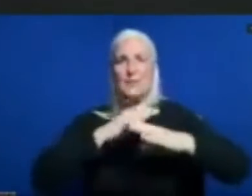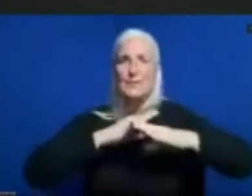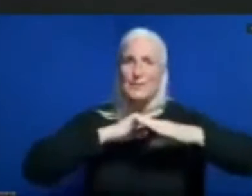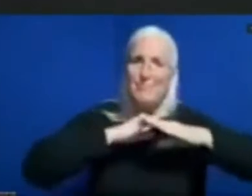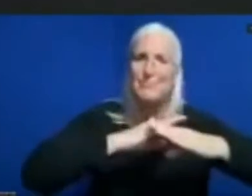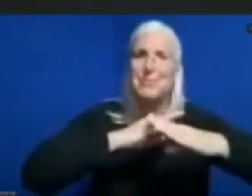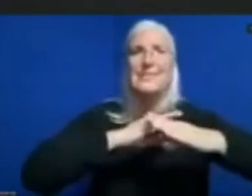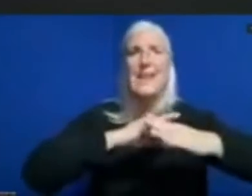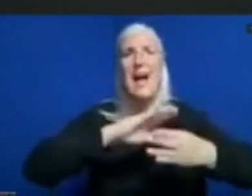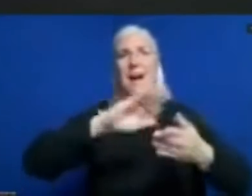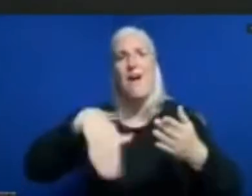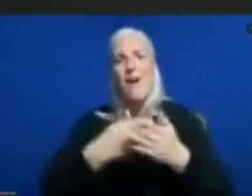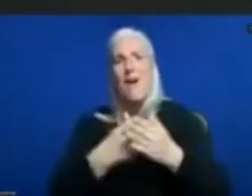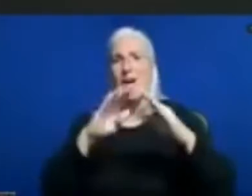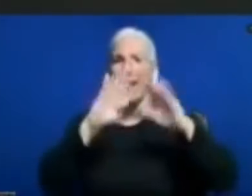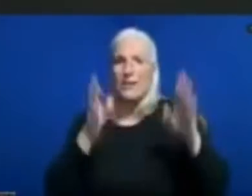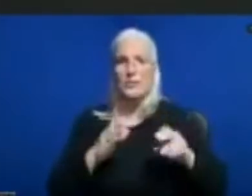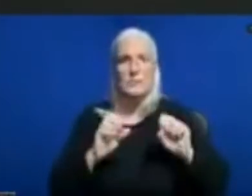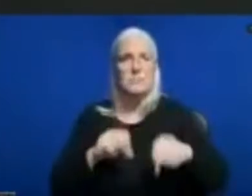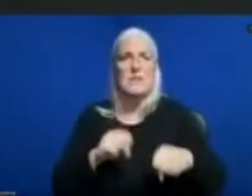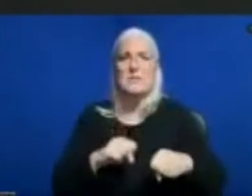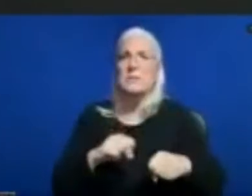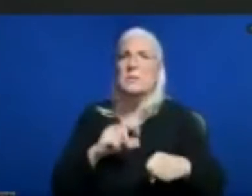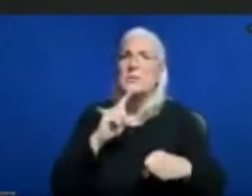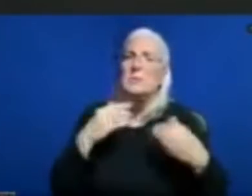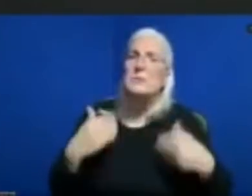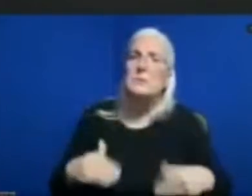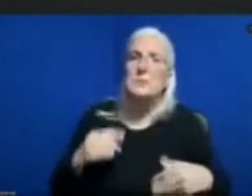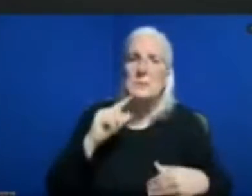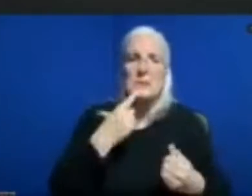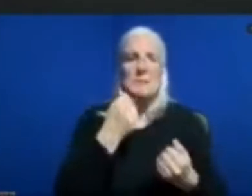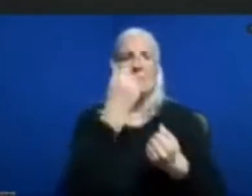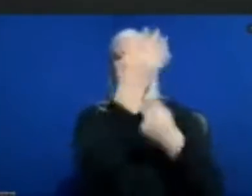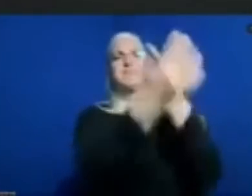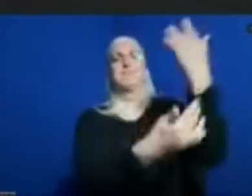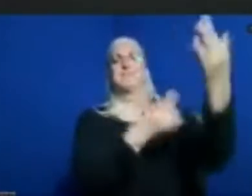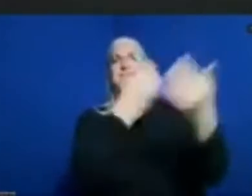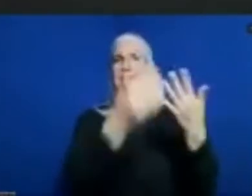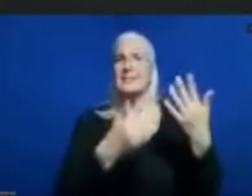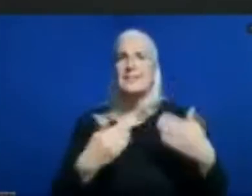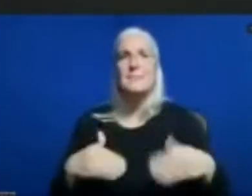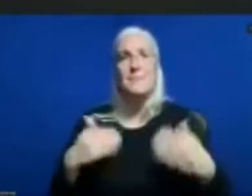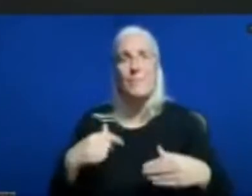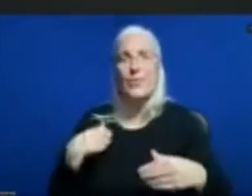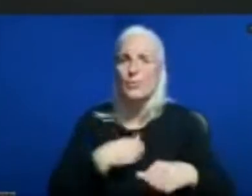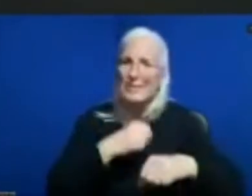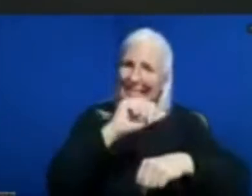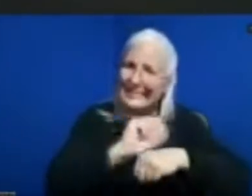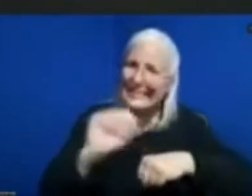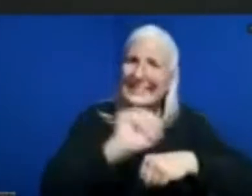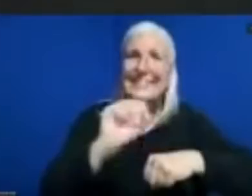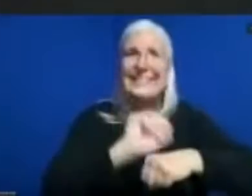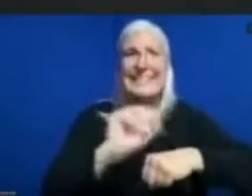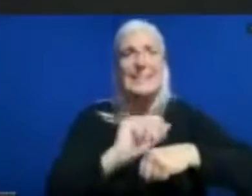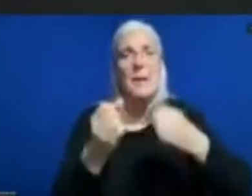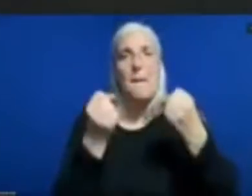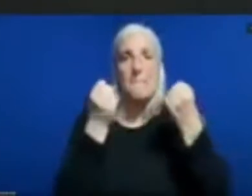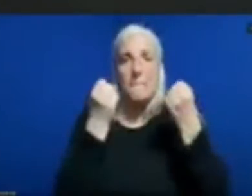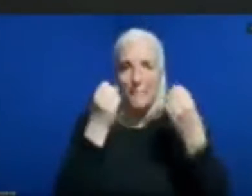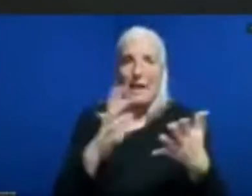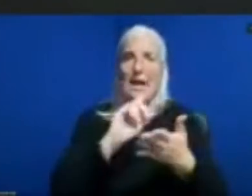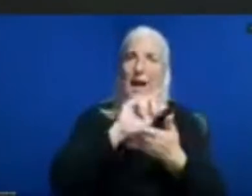working long hours and braved those extreme fire conditions to save your property the best they